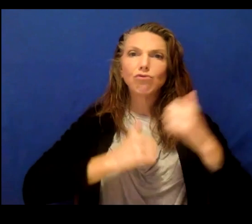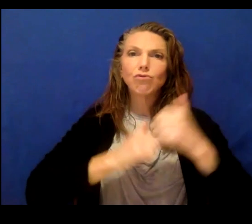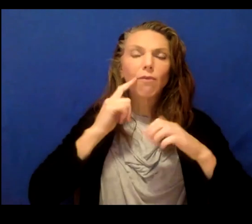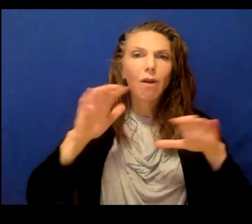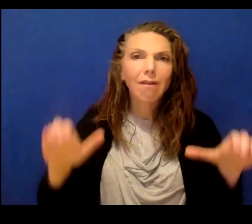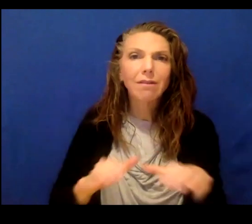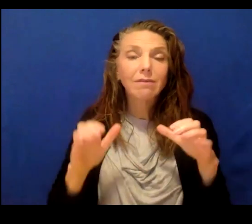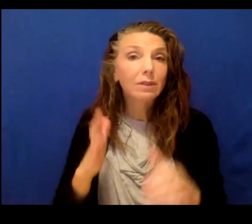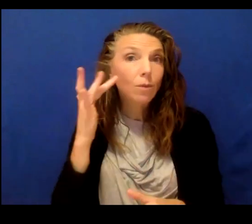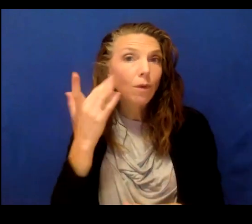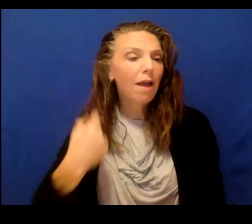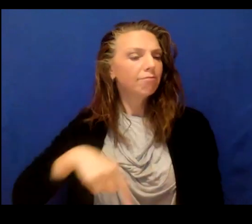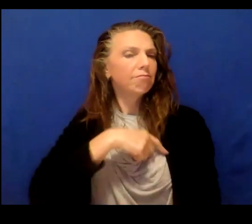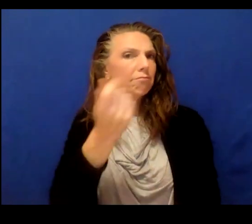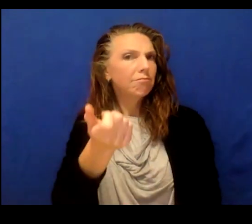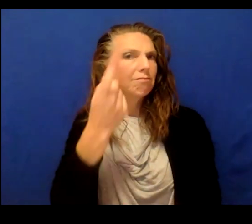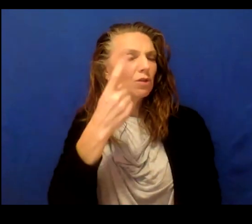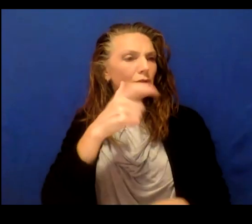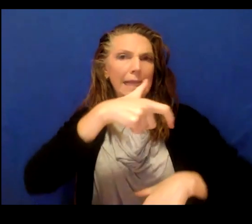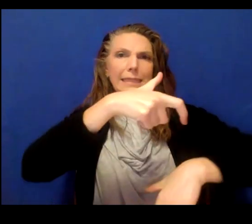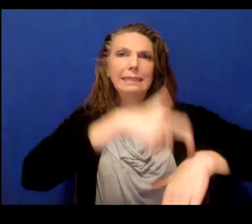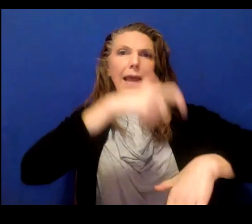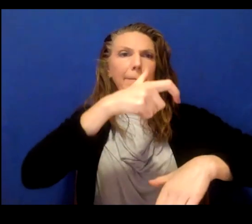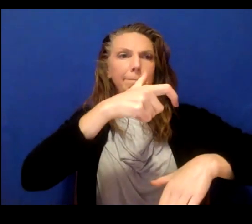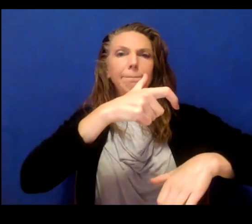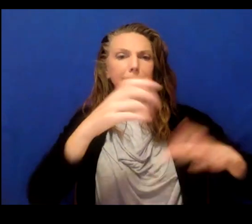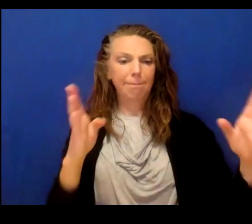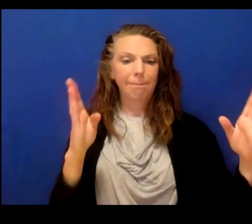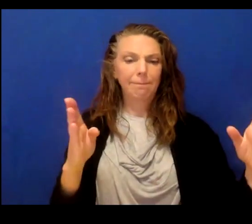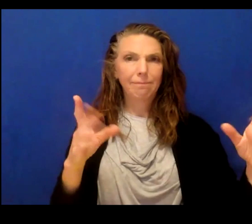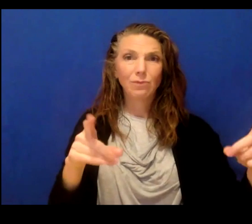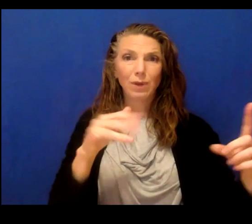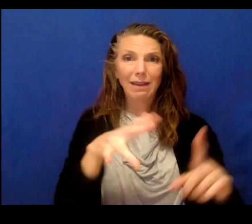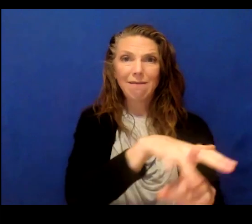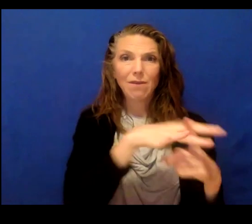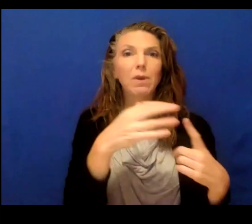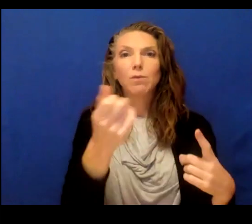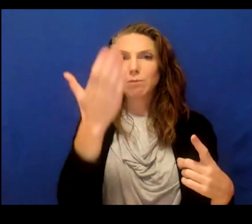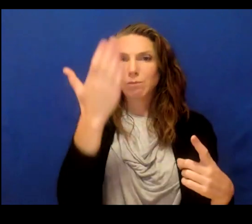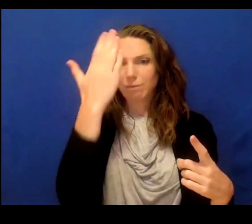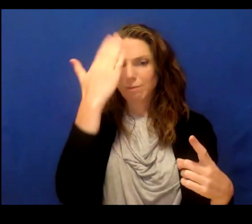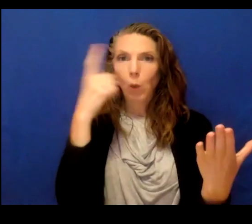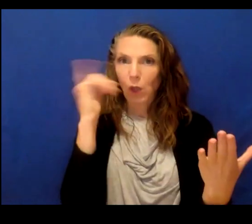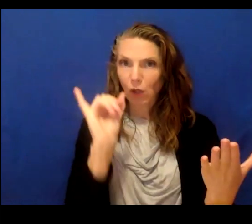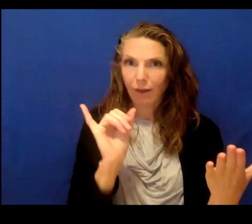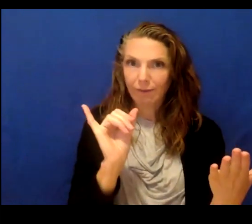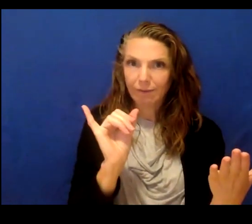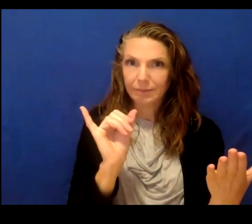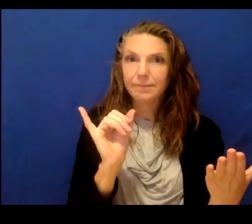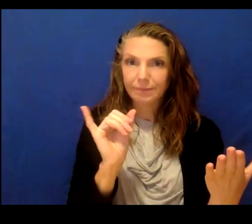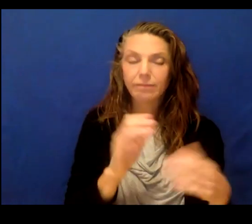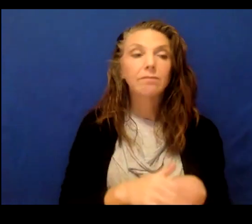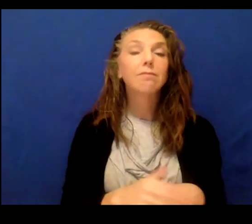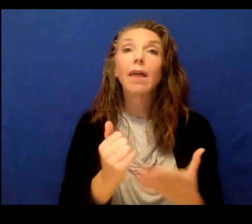we understand what that time within the environment is going to progress like as well. It